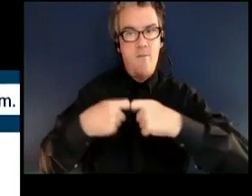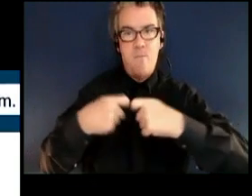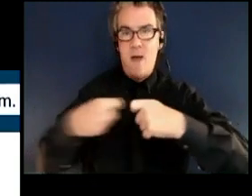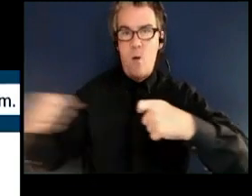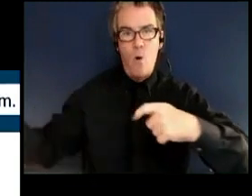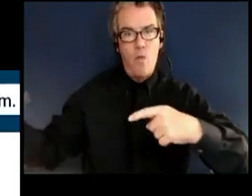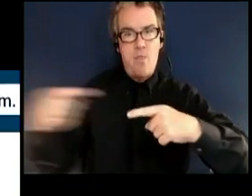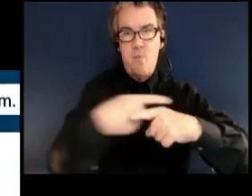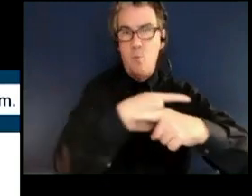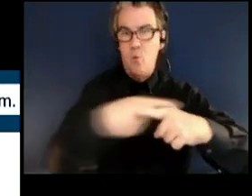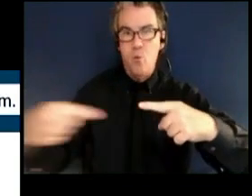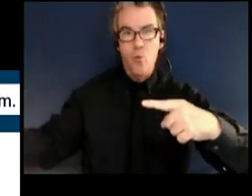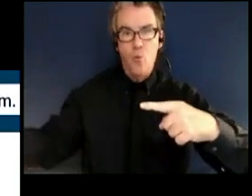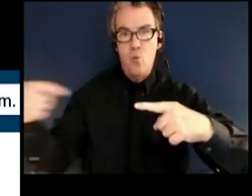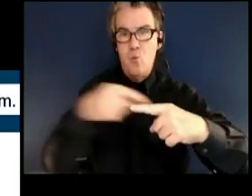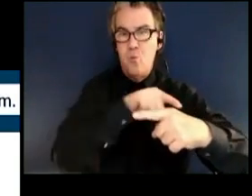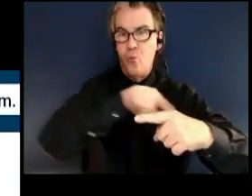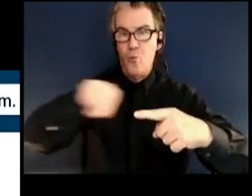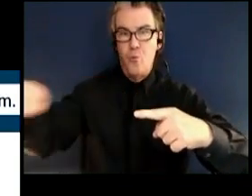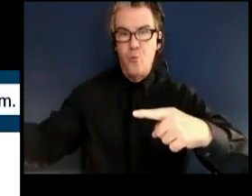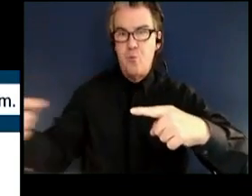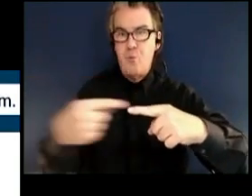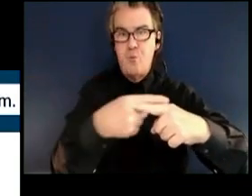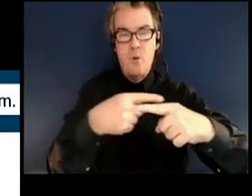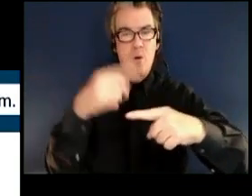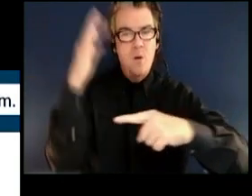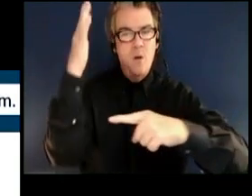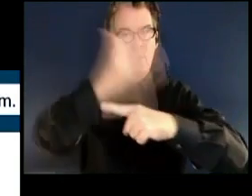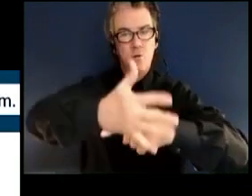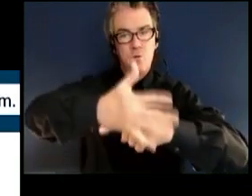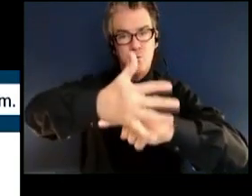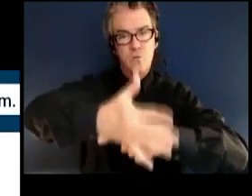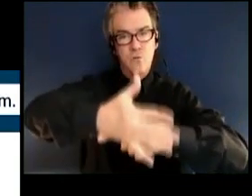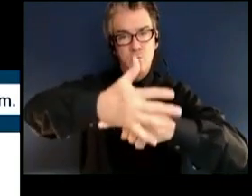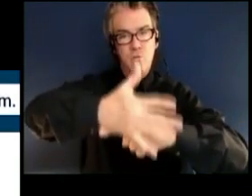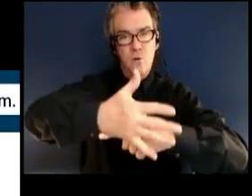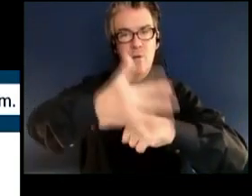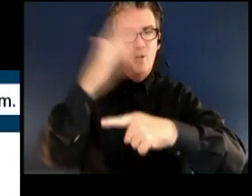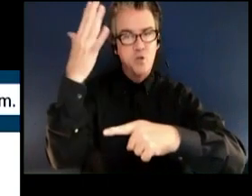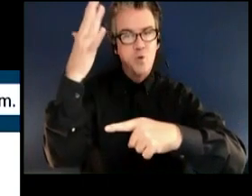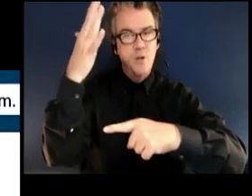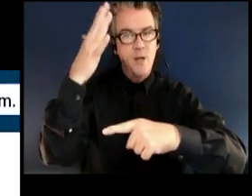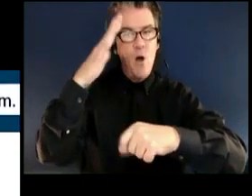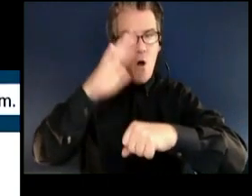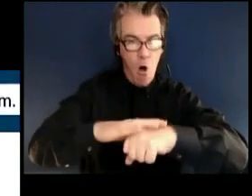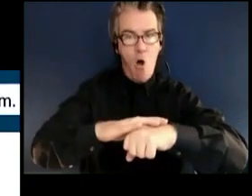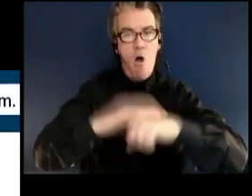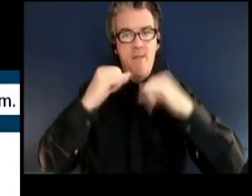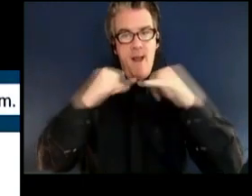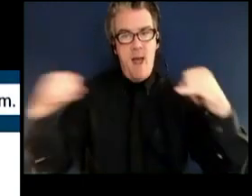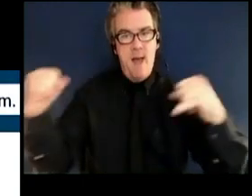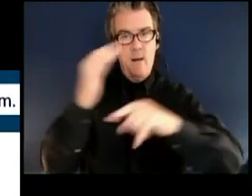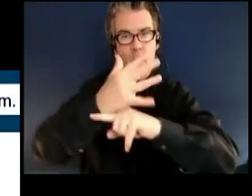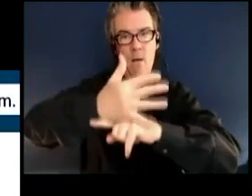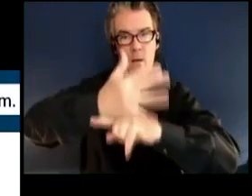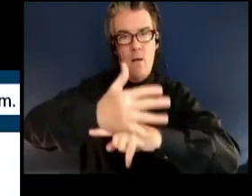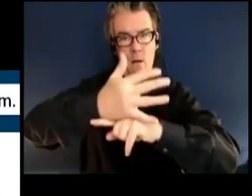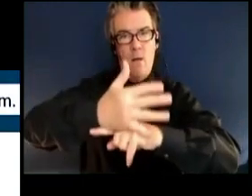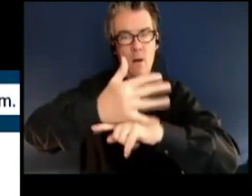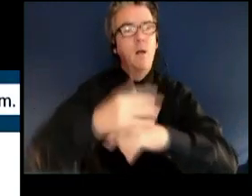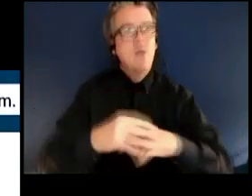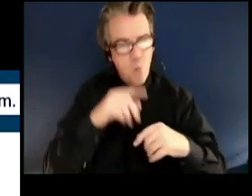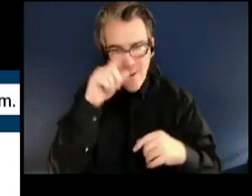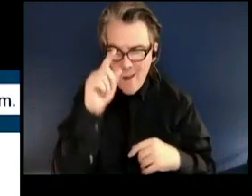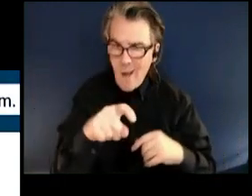we're restoring. That's why it's so important and why we take it so seriously to inspect all of our line miles